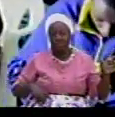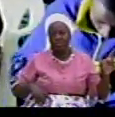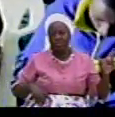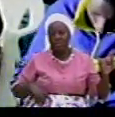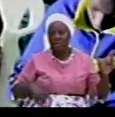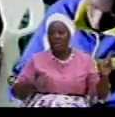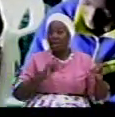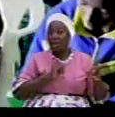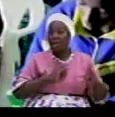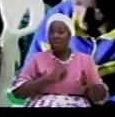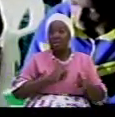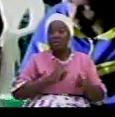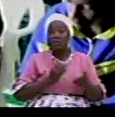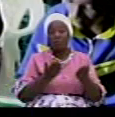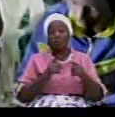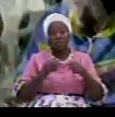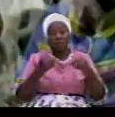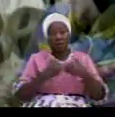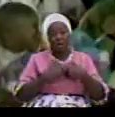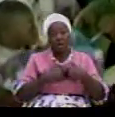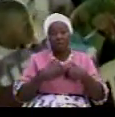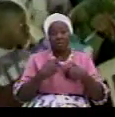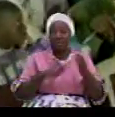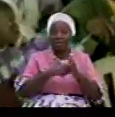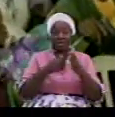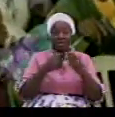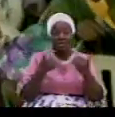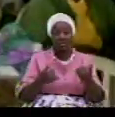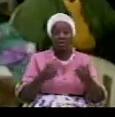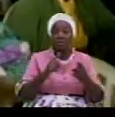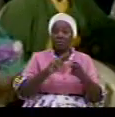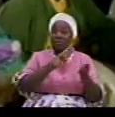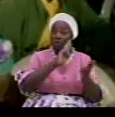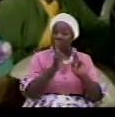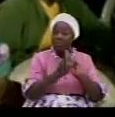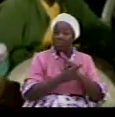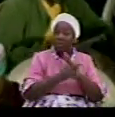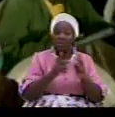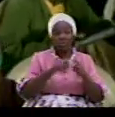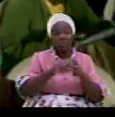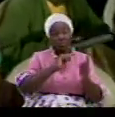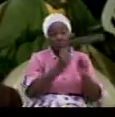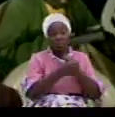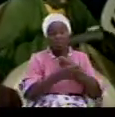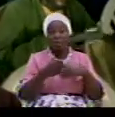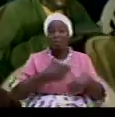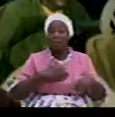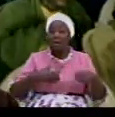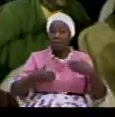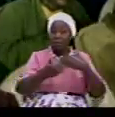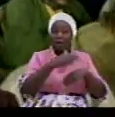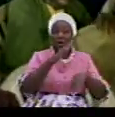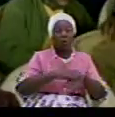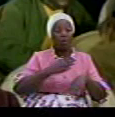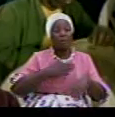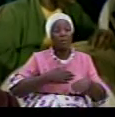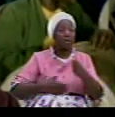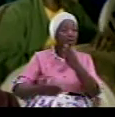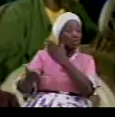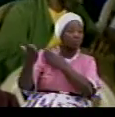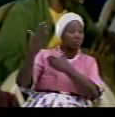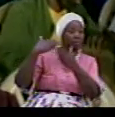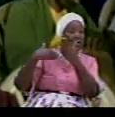key now to repent, to turn my back on my past corrupted